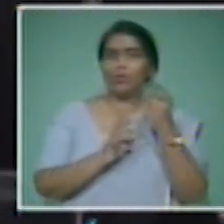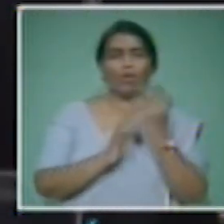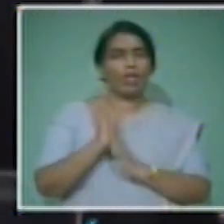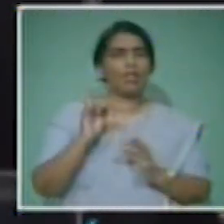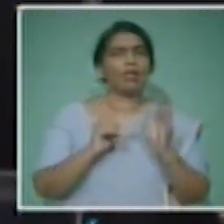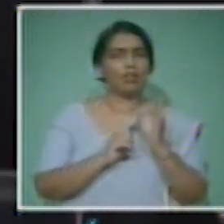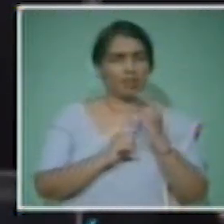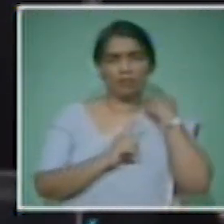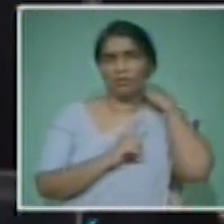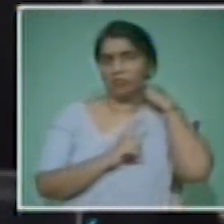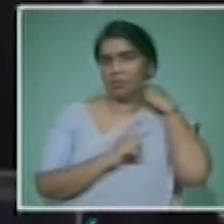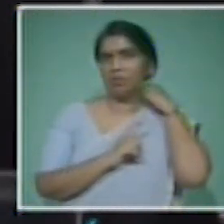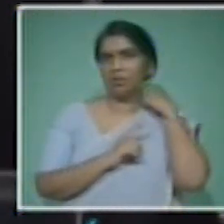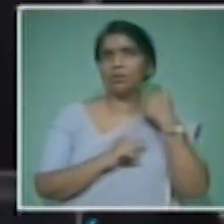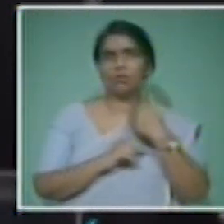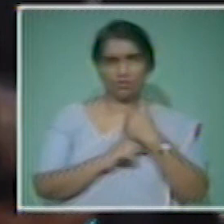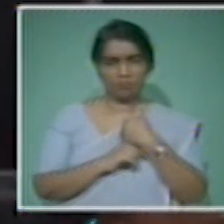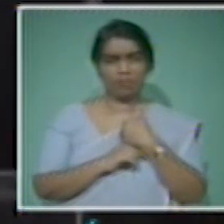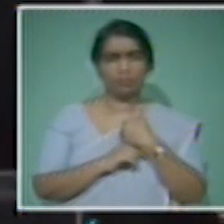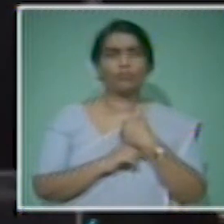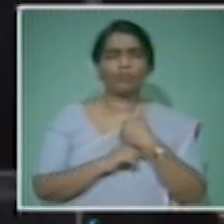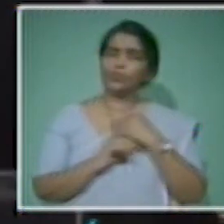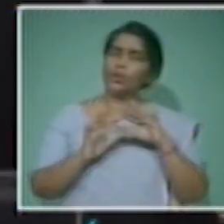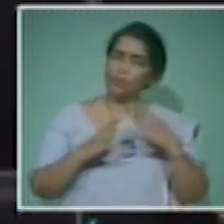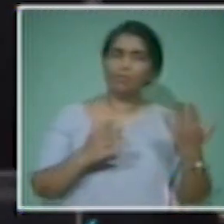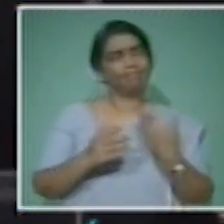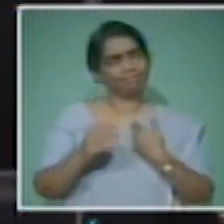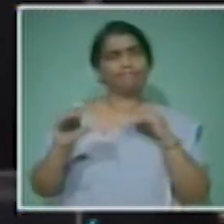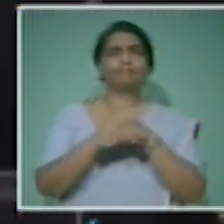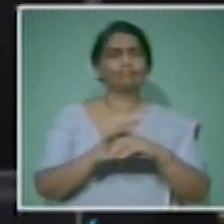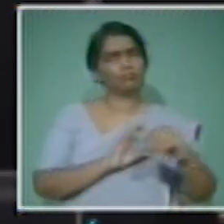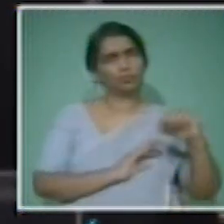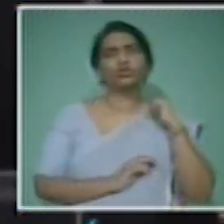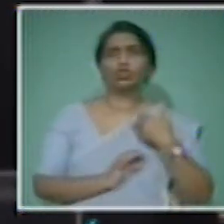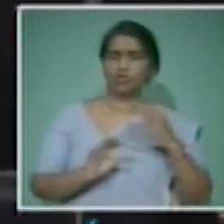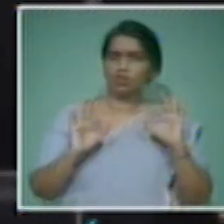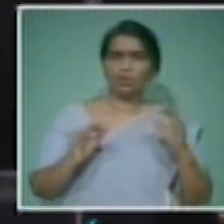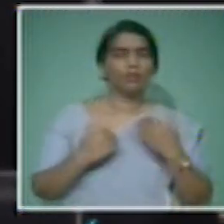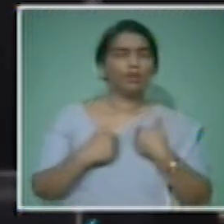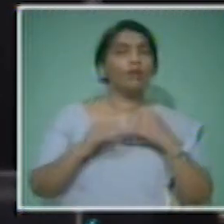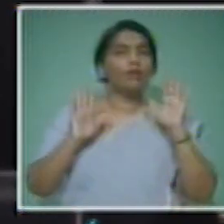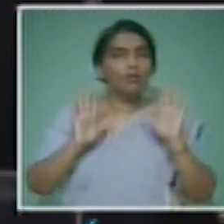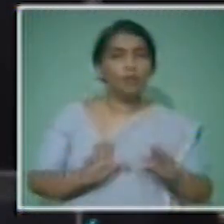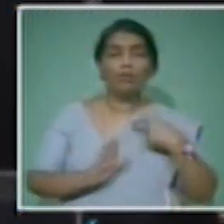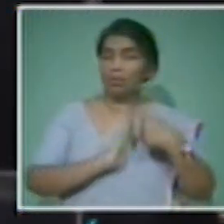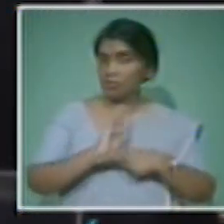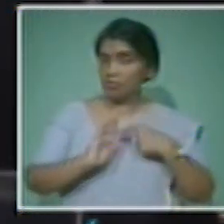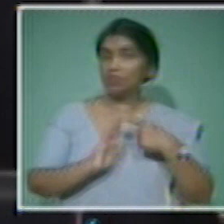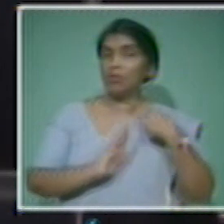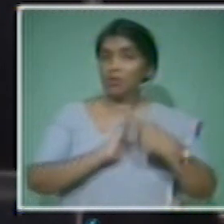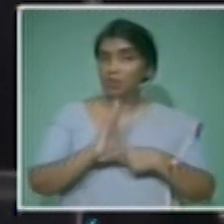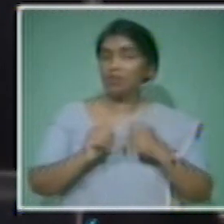face anything. But don't go after honest, brave officials who have done what is best for the country. He never wanted